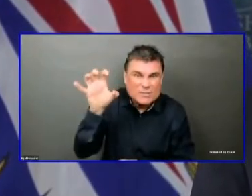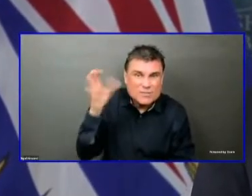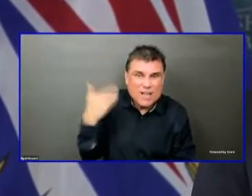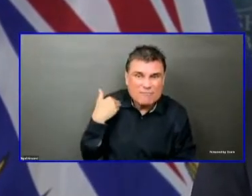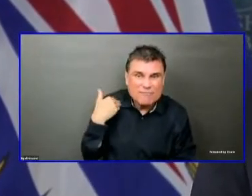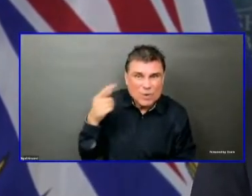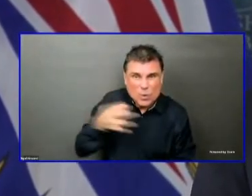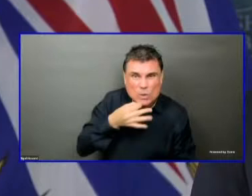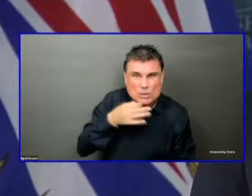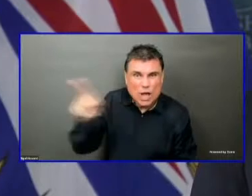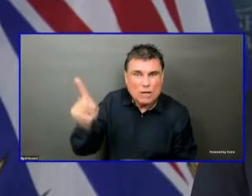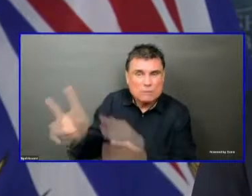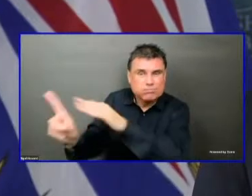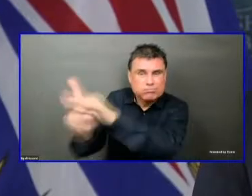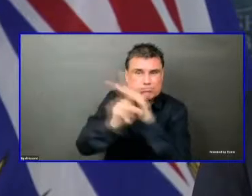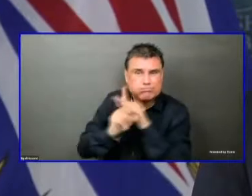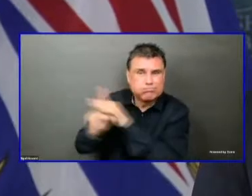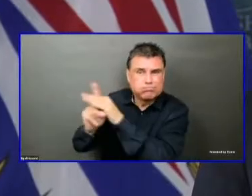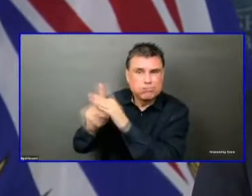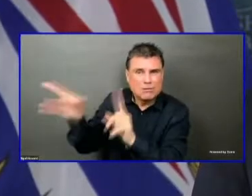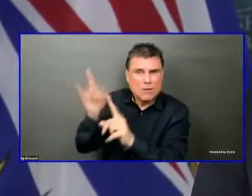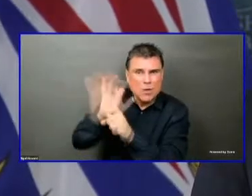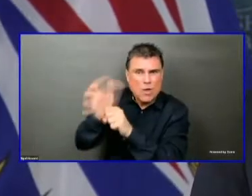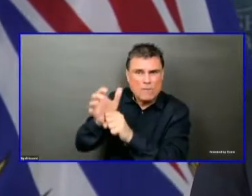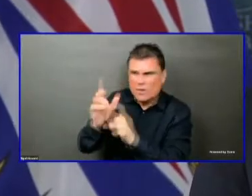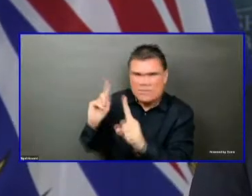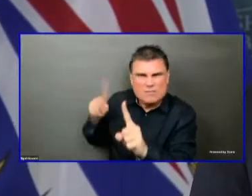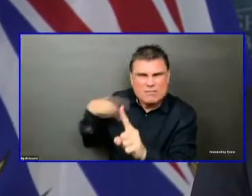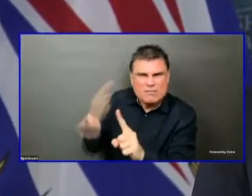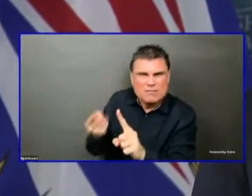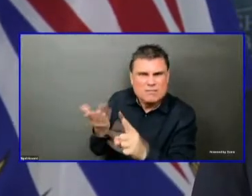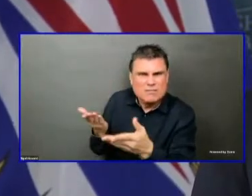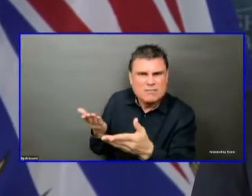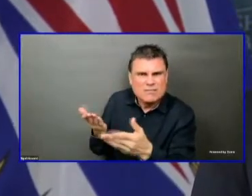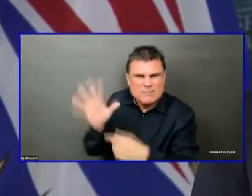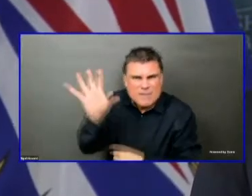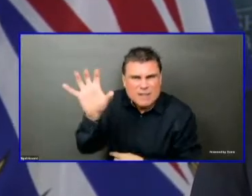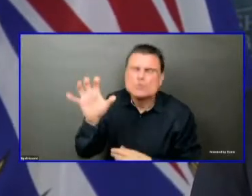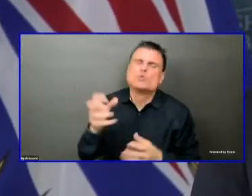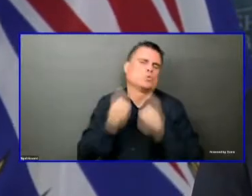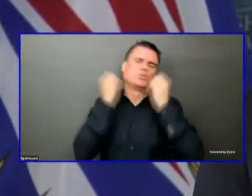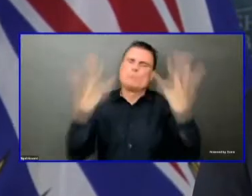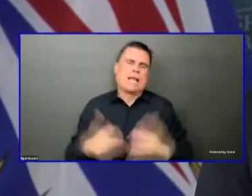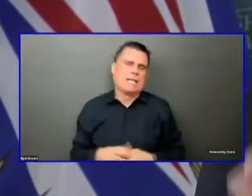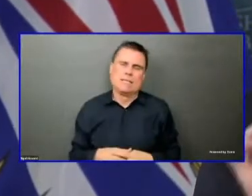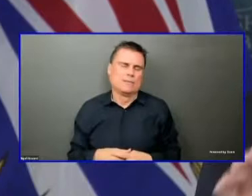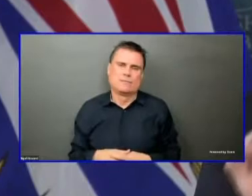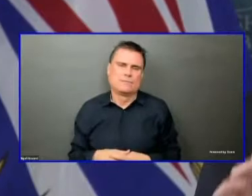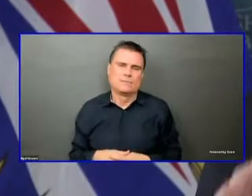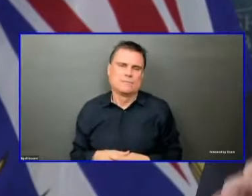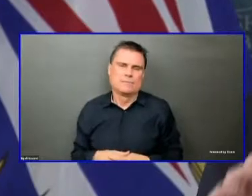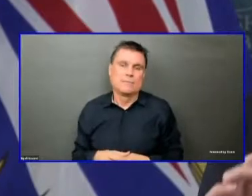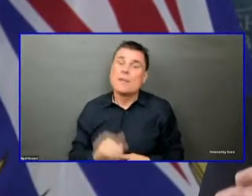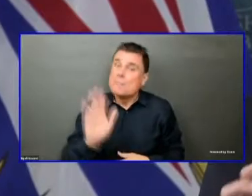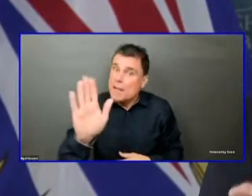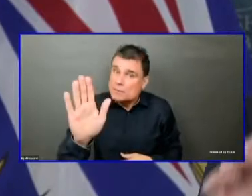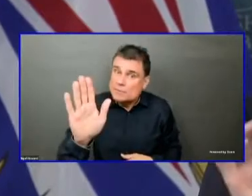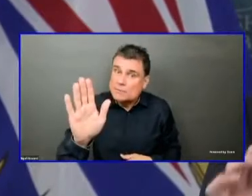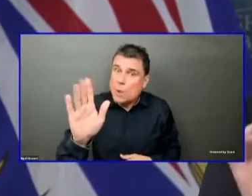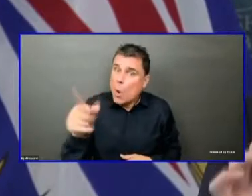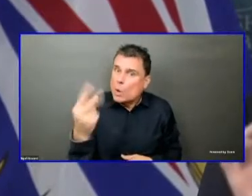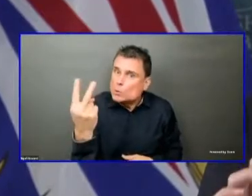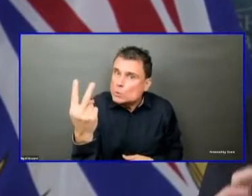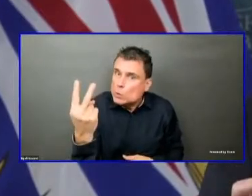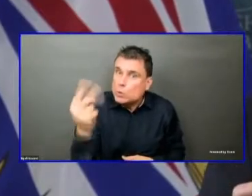And the fact that it's only brought 2 hospitalizations at Whistler, because it's 547